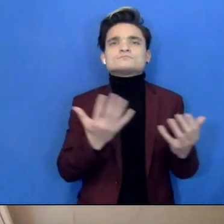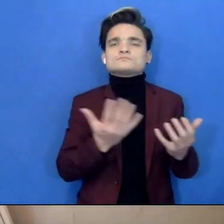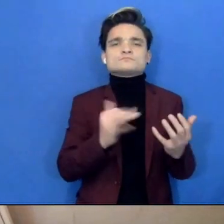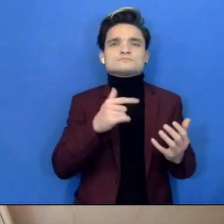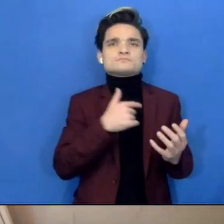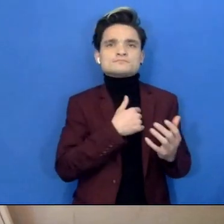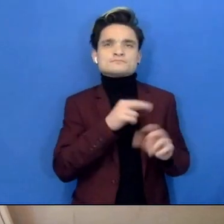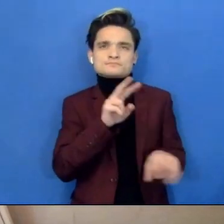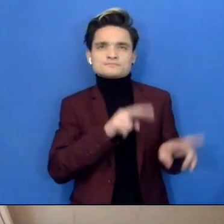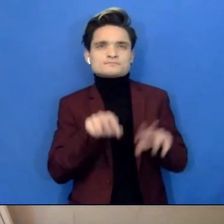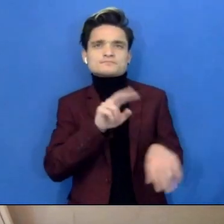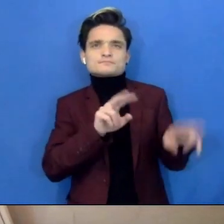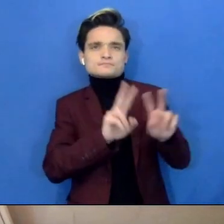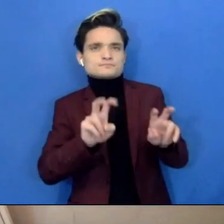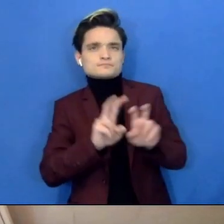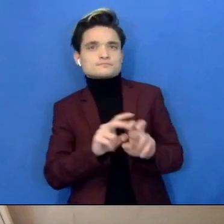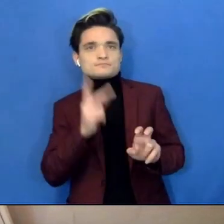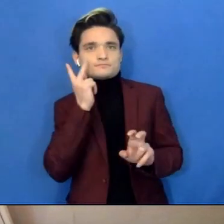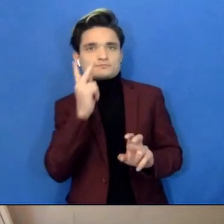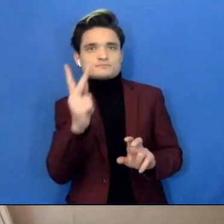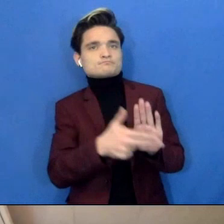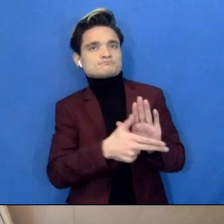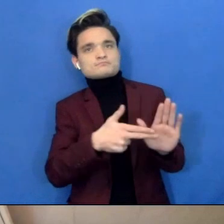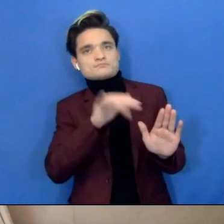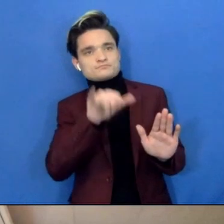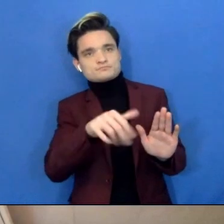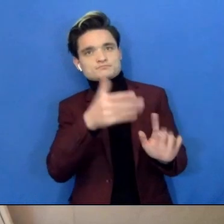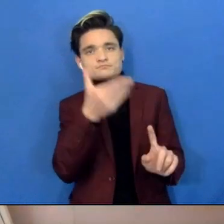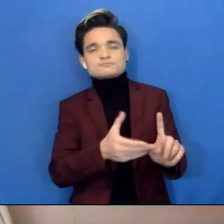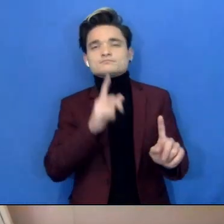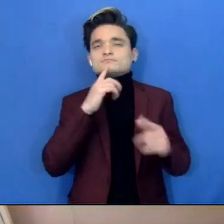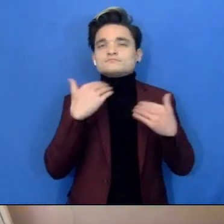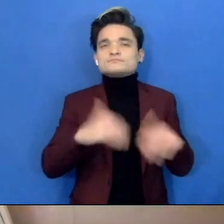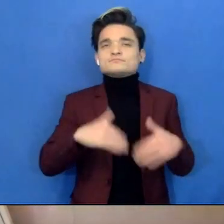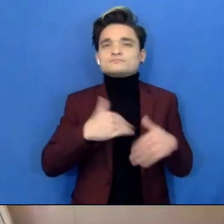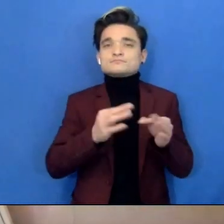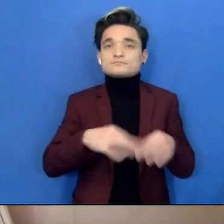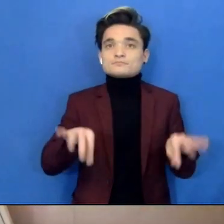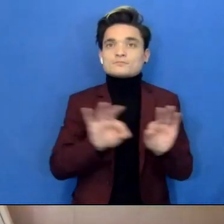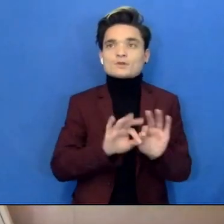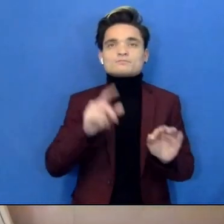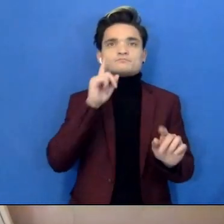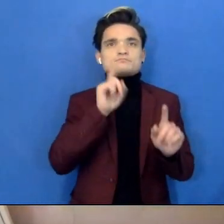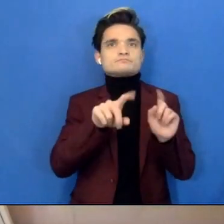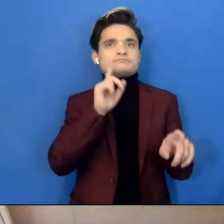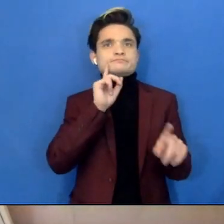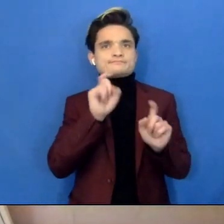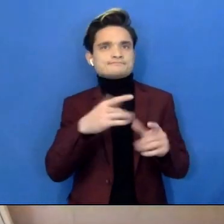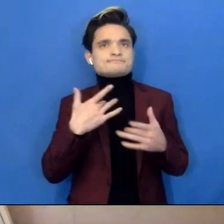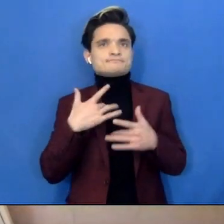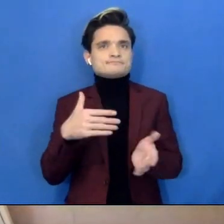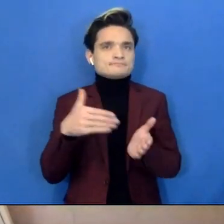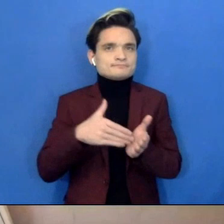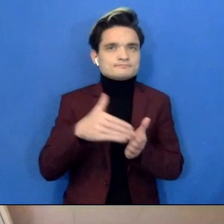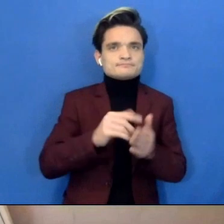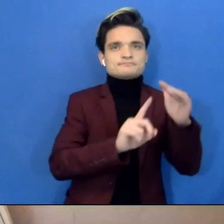they are extremely important. They happen so often, but they're kind of wrapped into things that we don't notice them